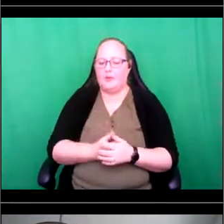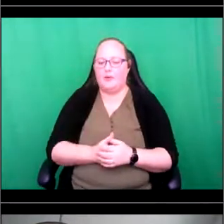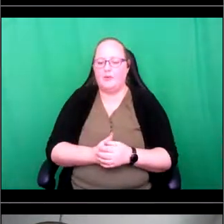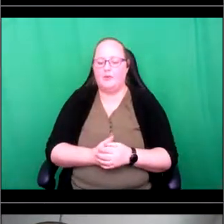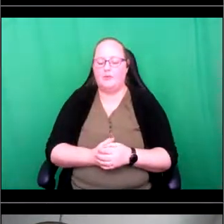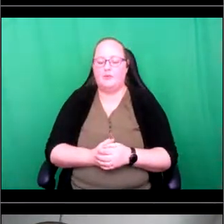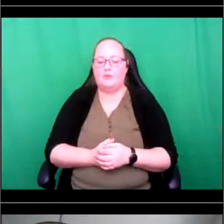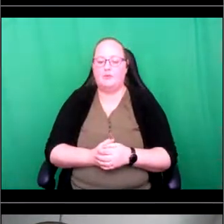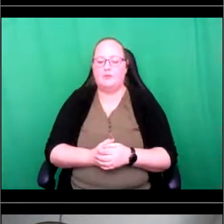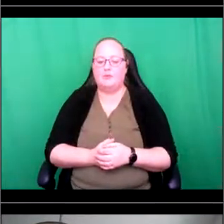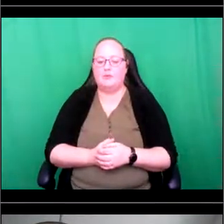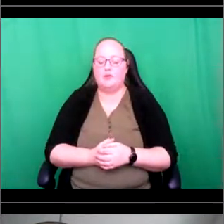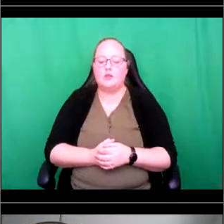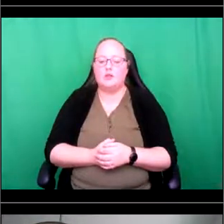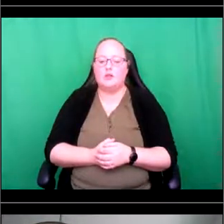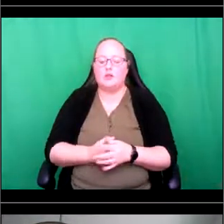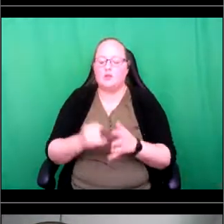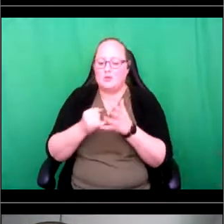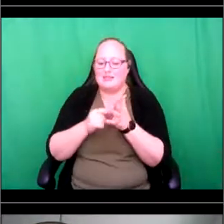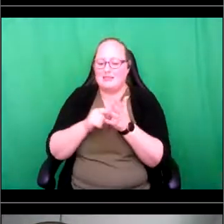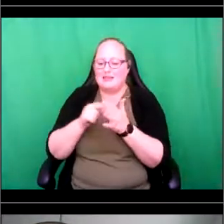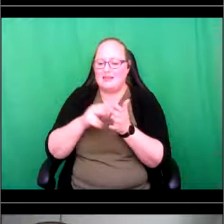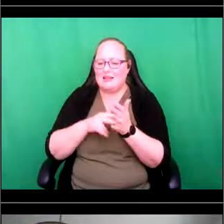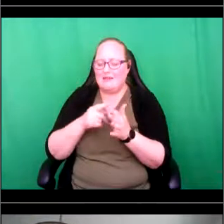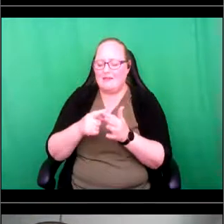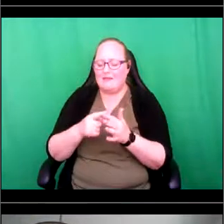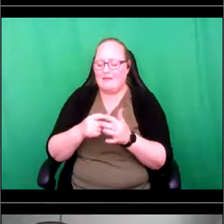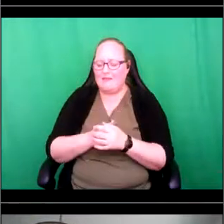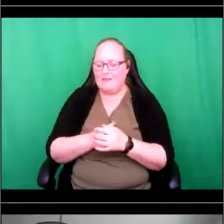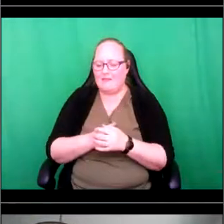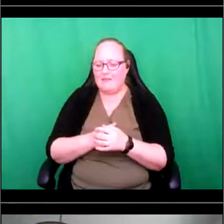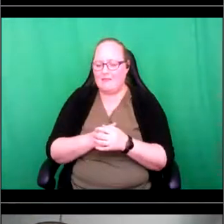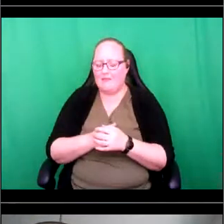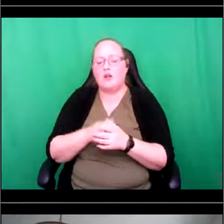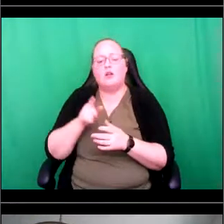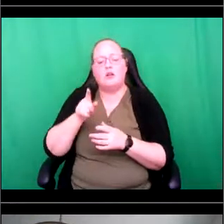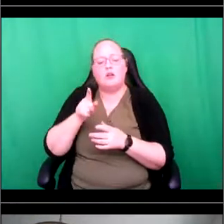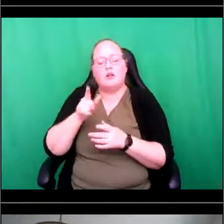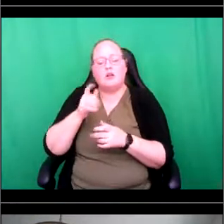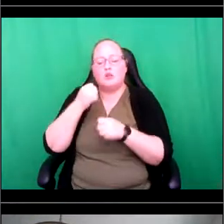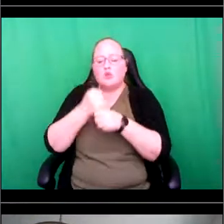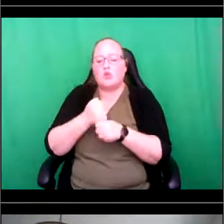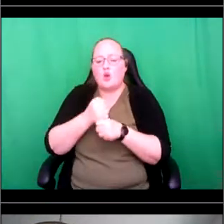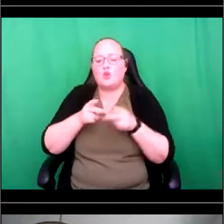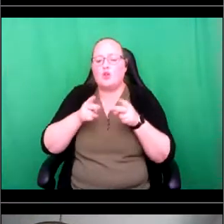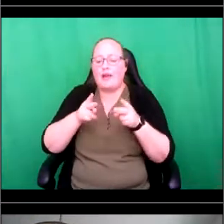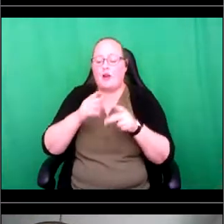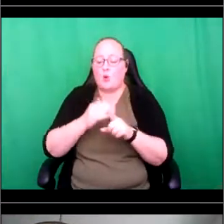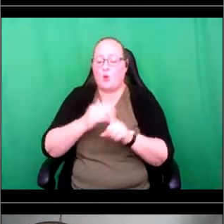for you. Has there been any change to Church Lane in North Ockendon?